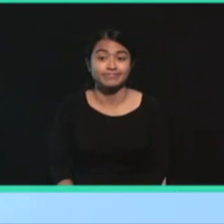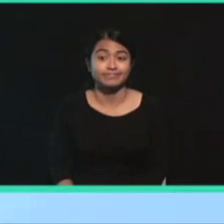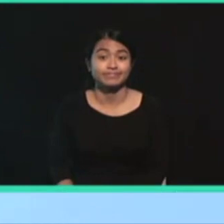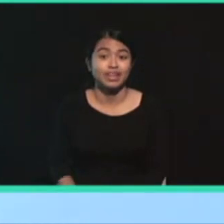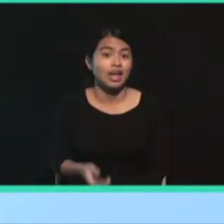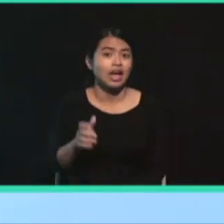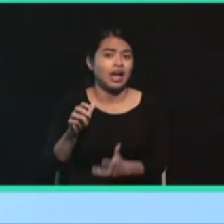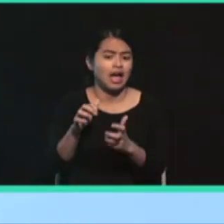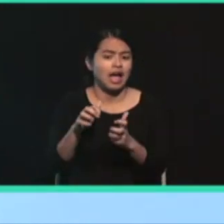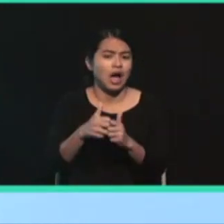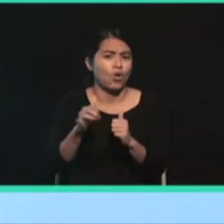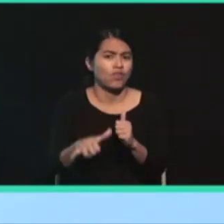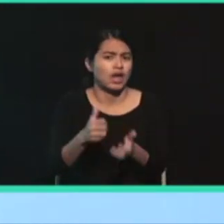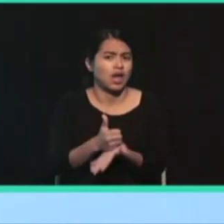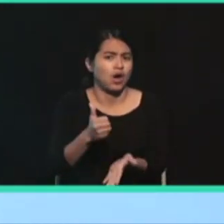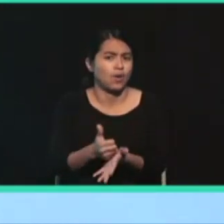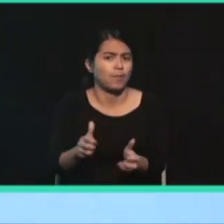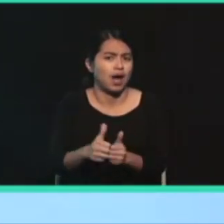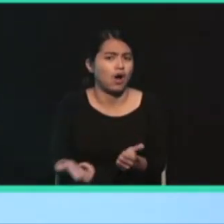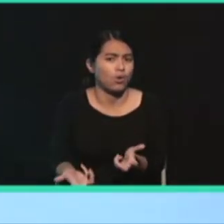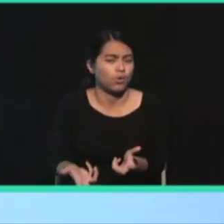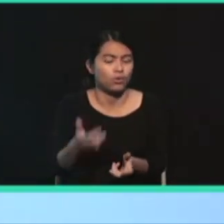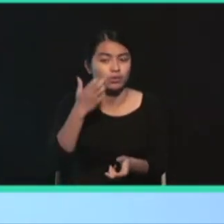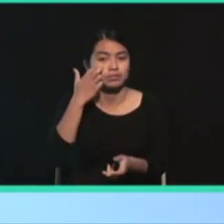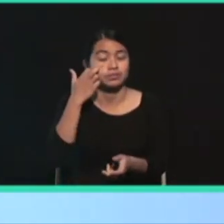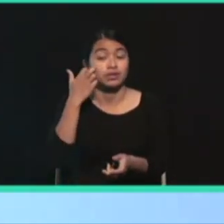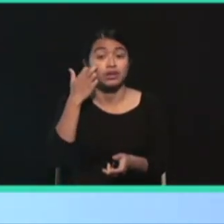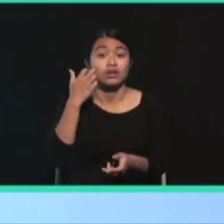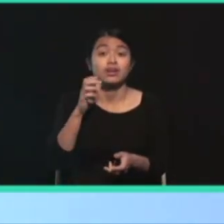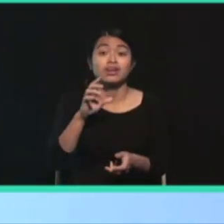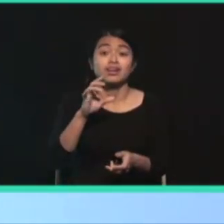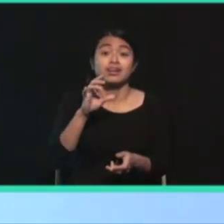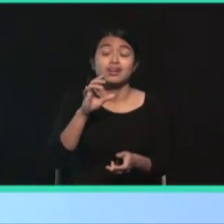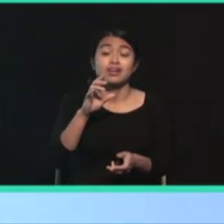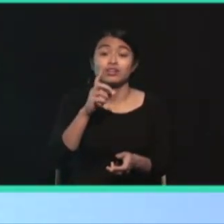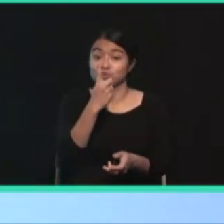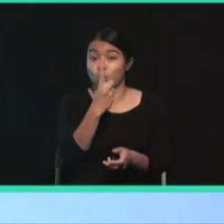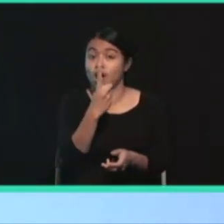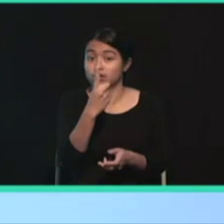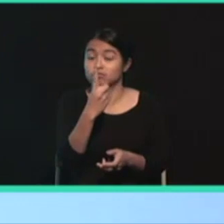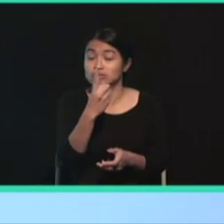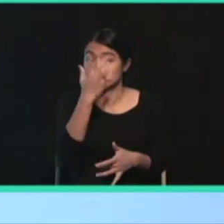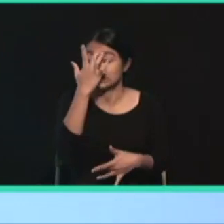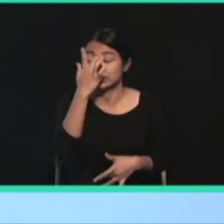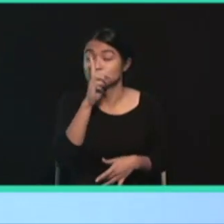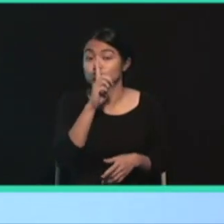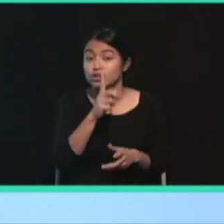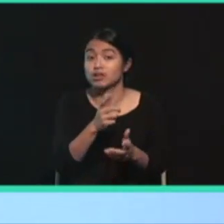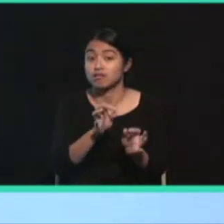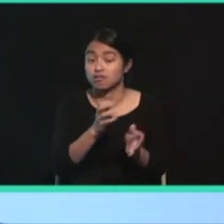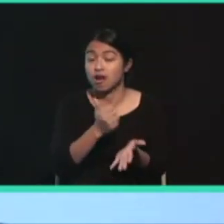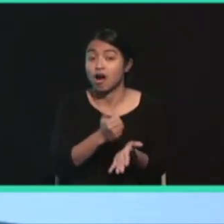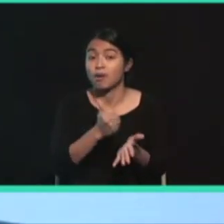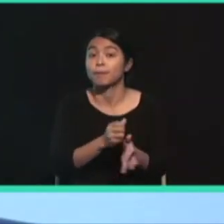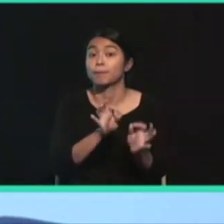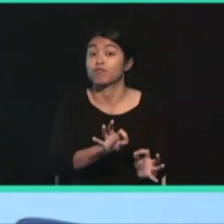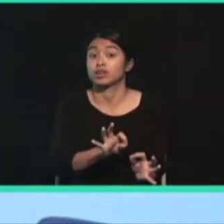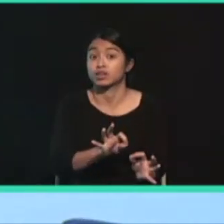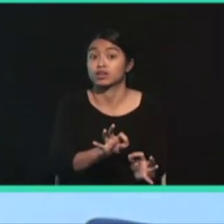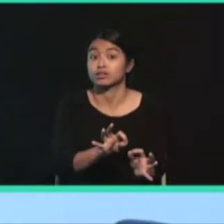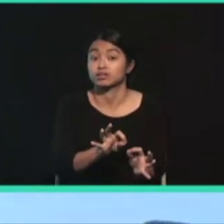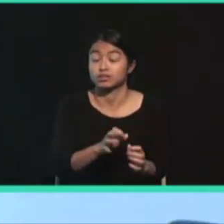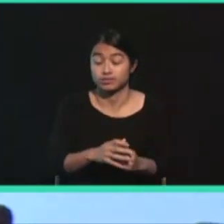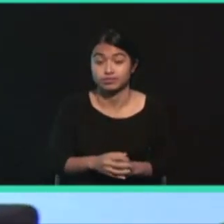help? And there's one disease where it really helps perfectly, and this is the treatment of Clostridium difficile